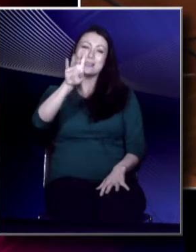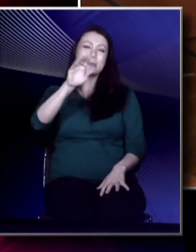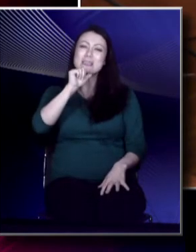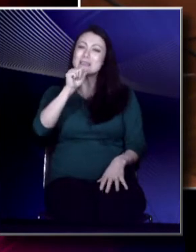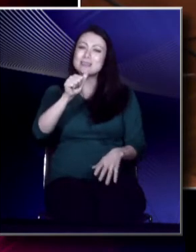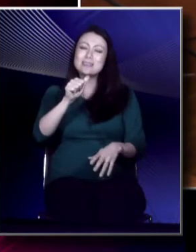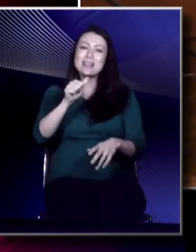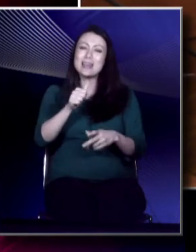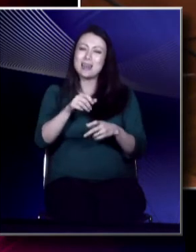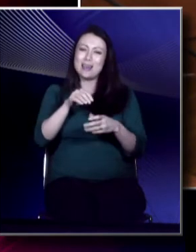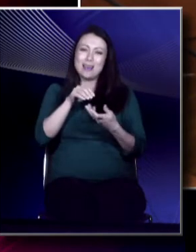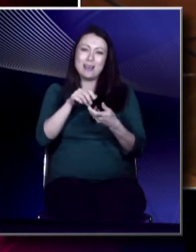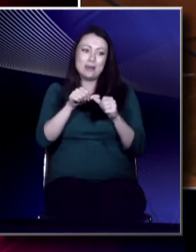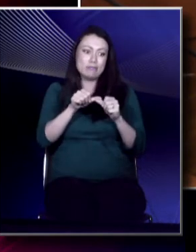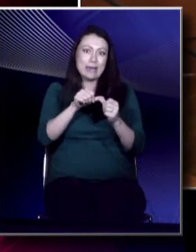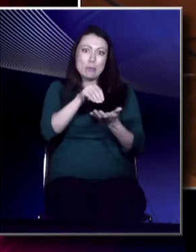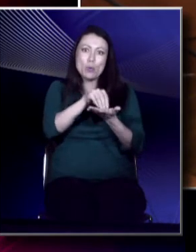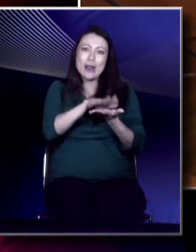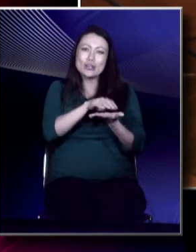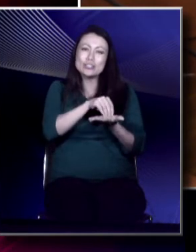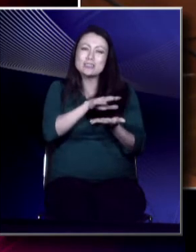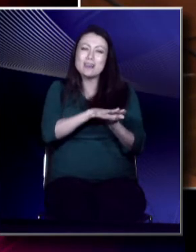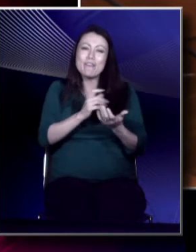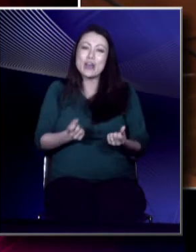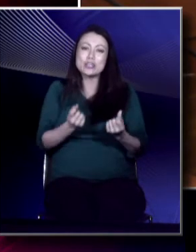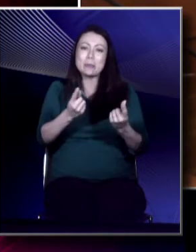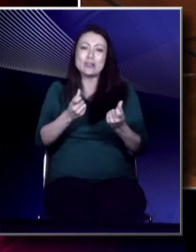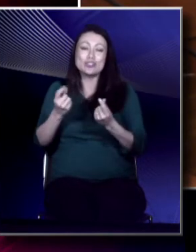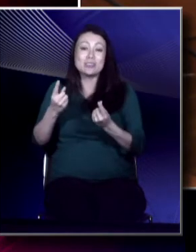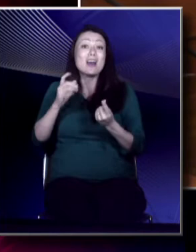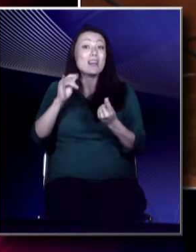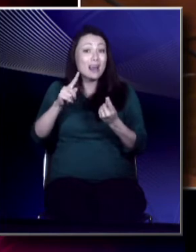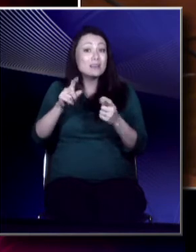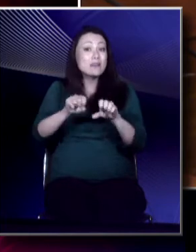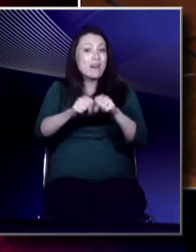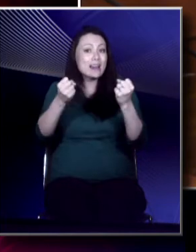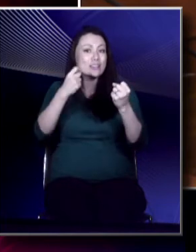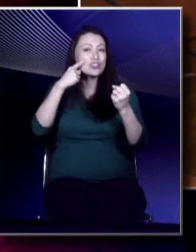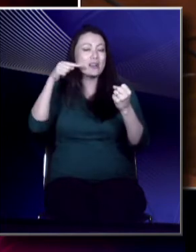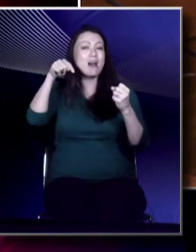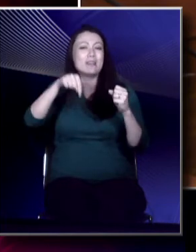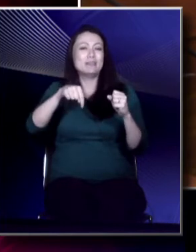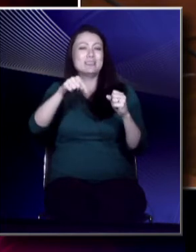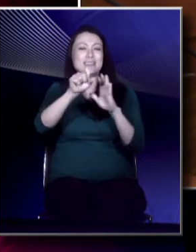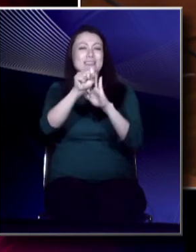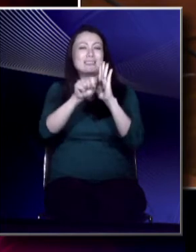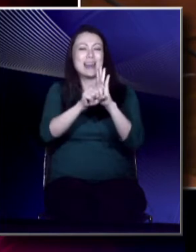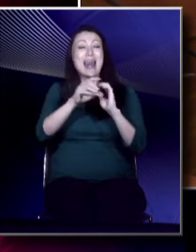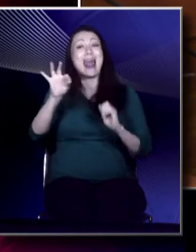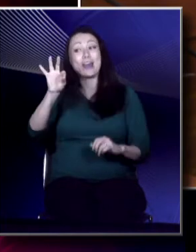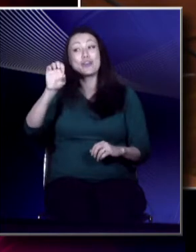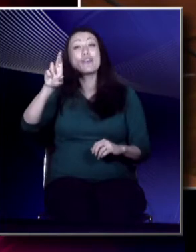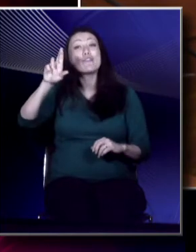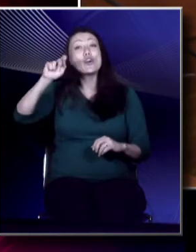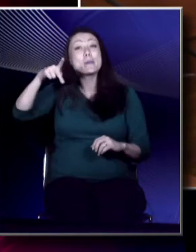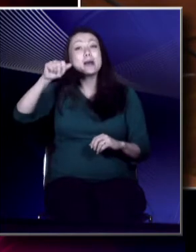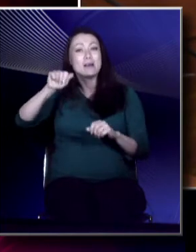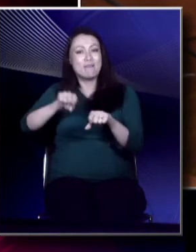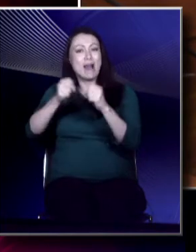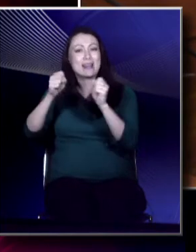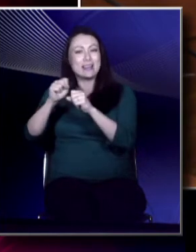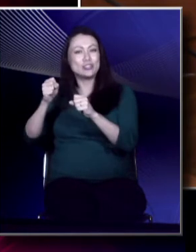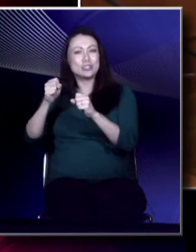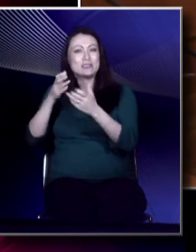of expenditures, a violation of state policy, and also proved in the FERPA violations found against our school district.